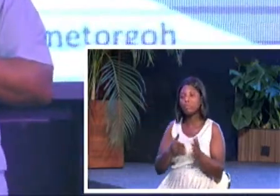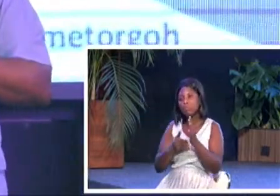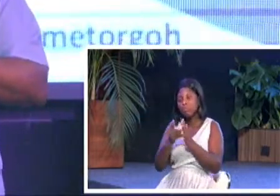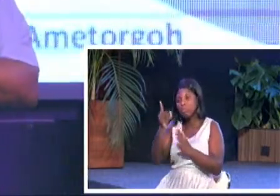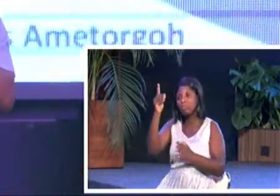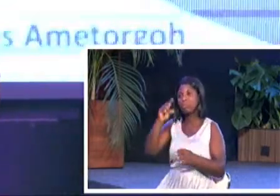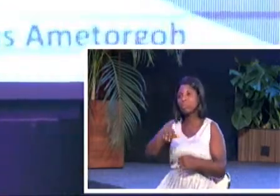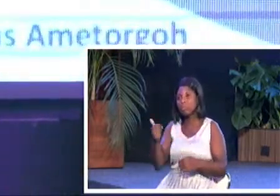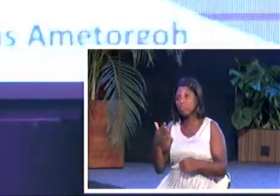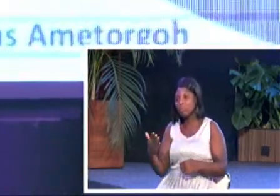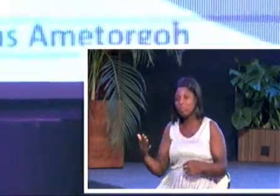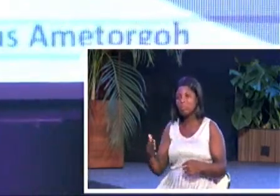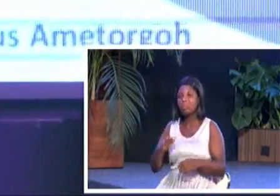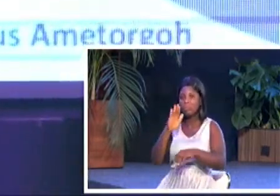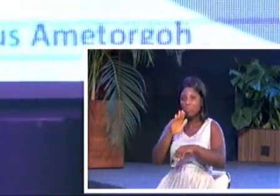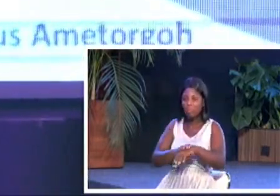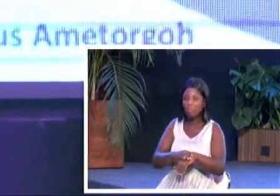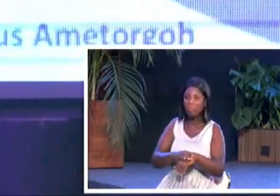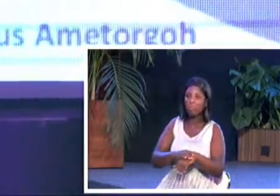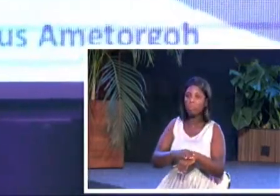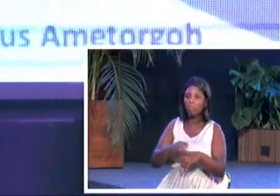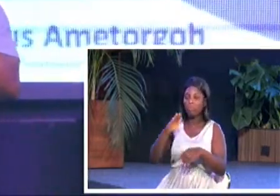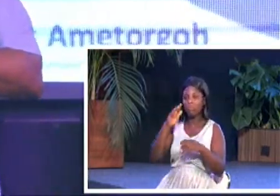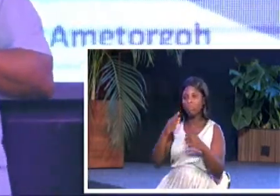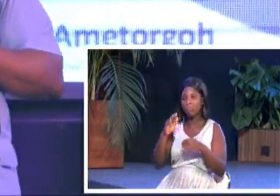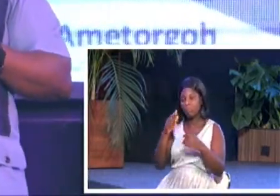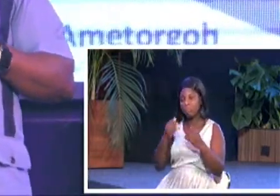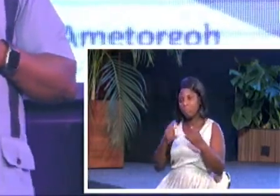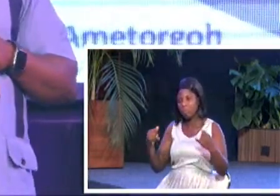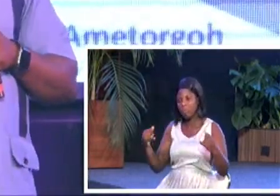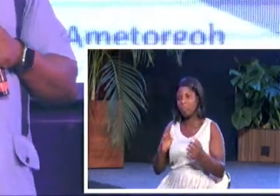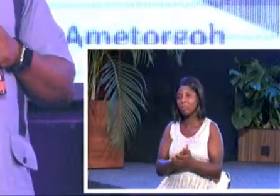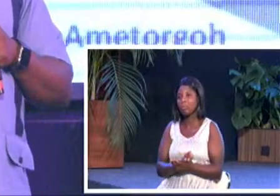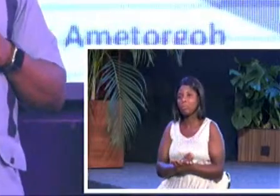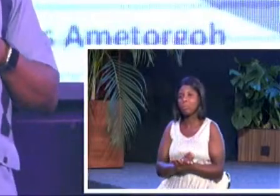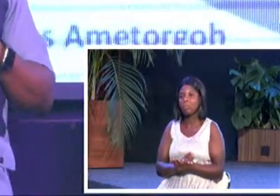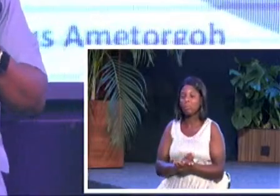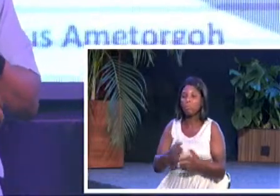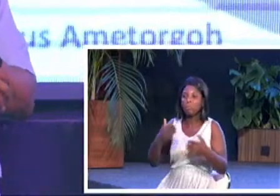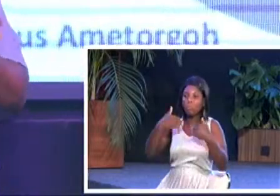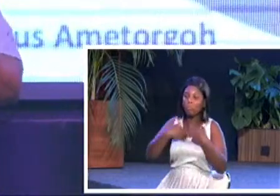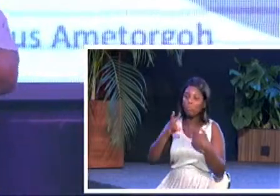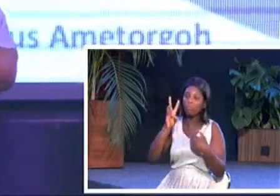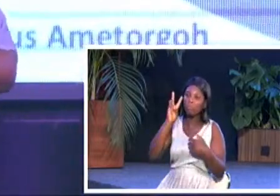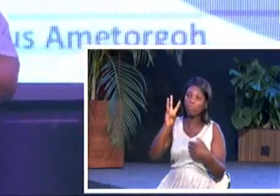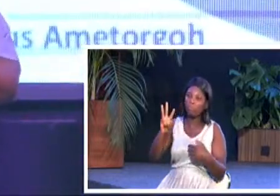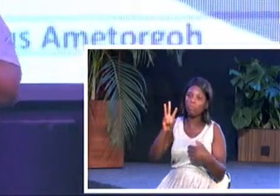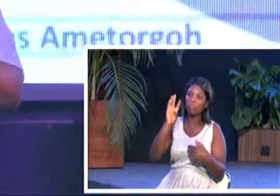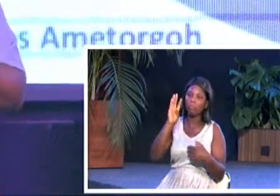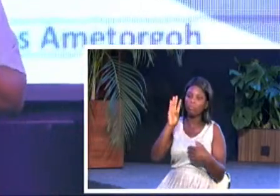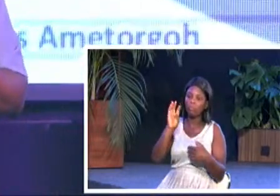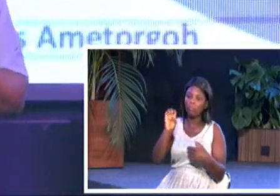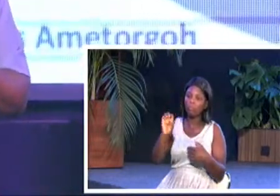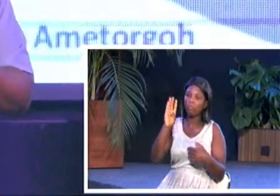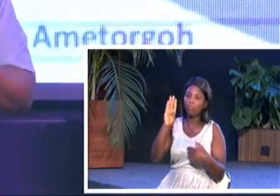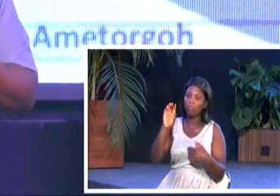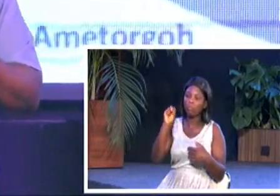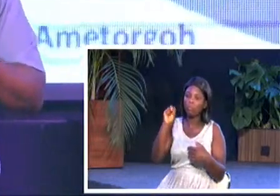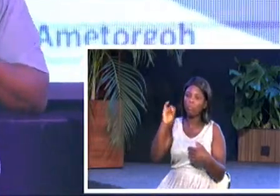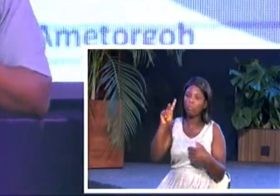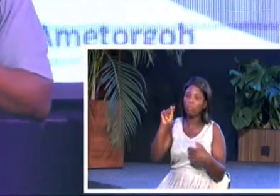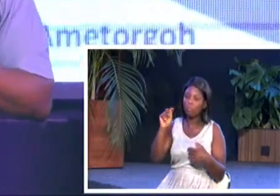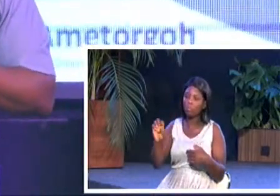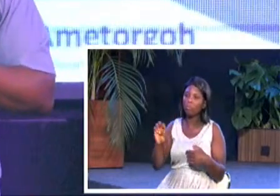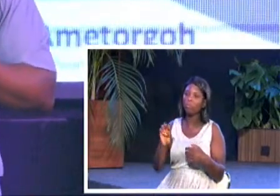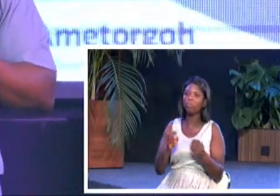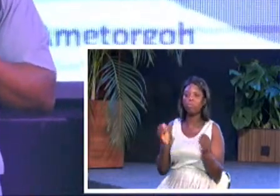have in that space. Then when you design a website, we have what they call a search engine optimization. You